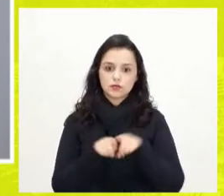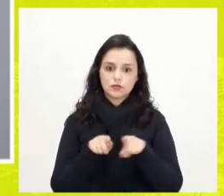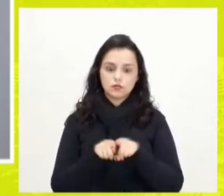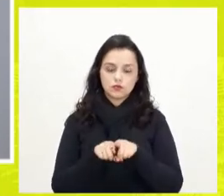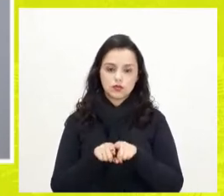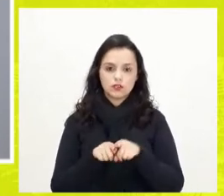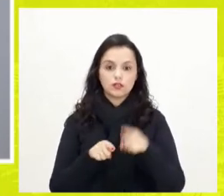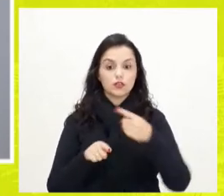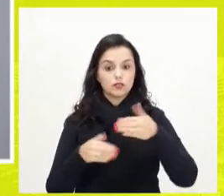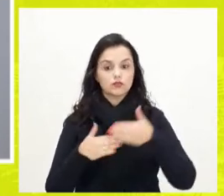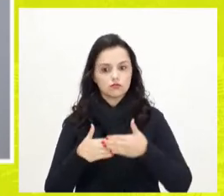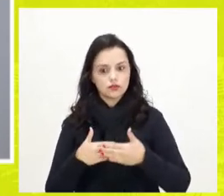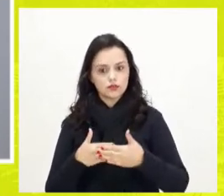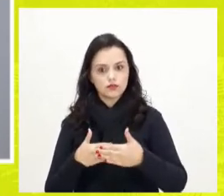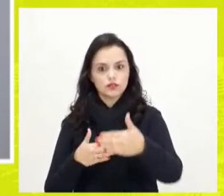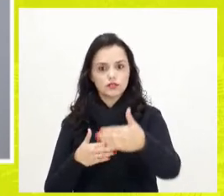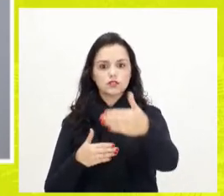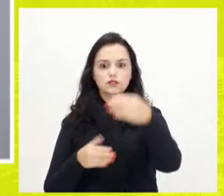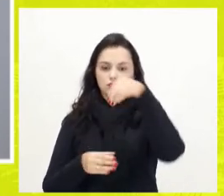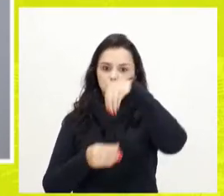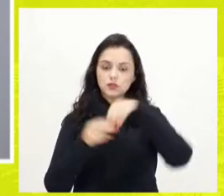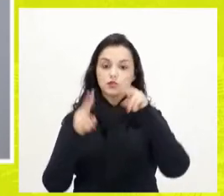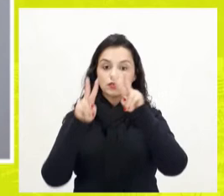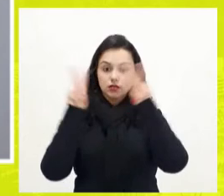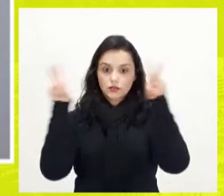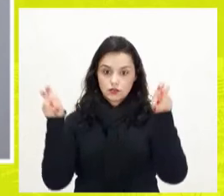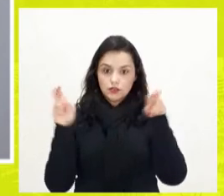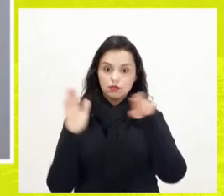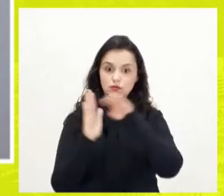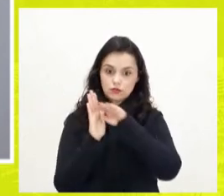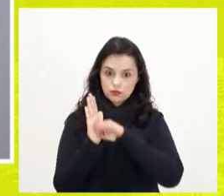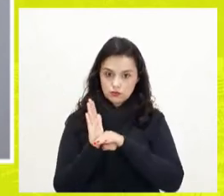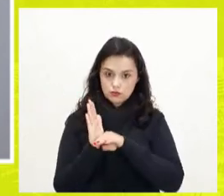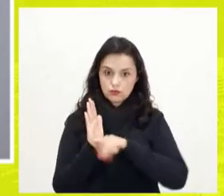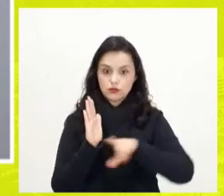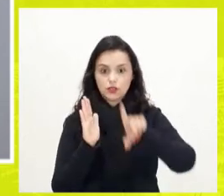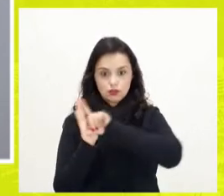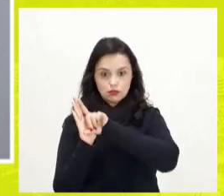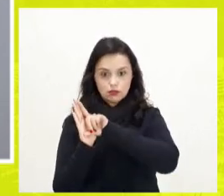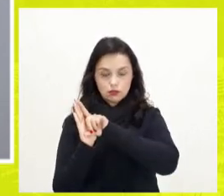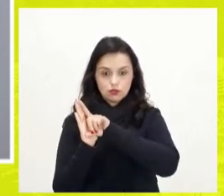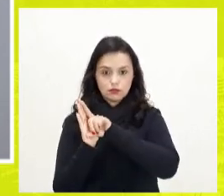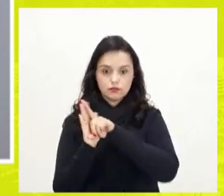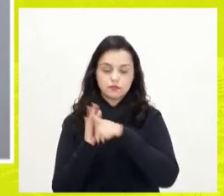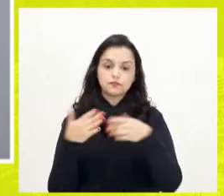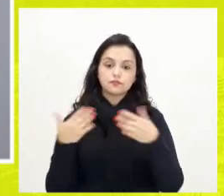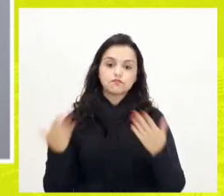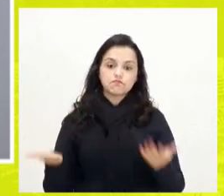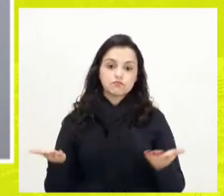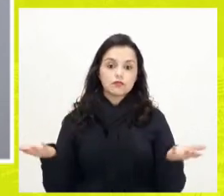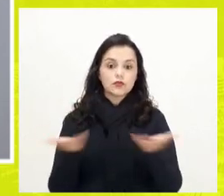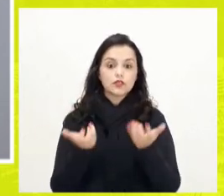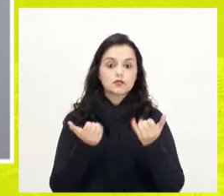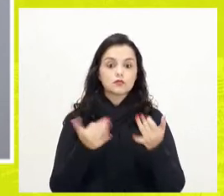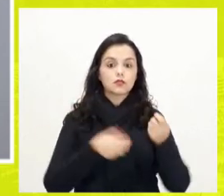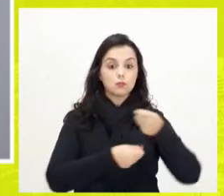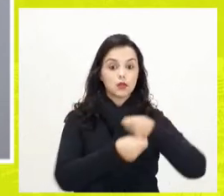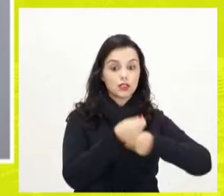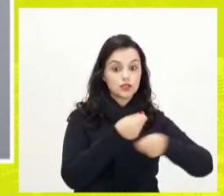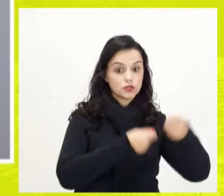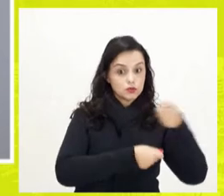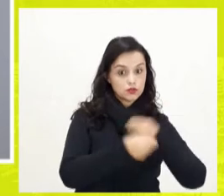i see that we've been advancing about regulatory marks but from the administrative